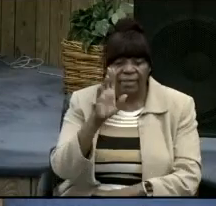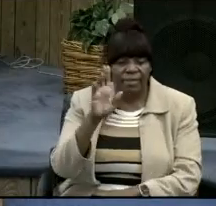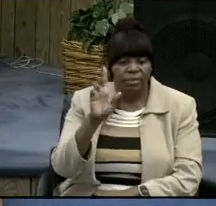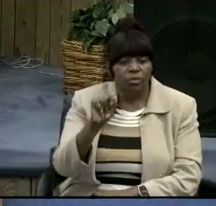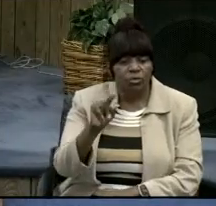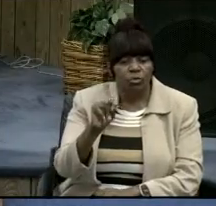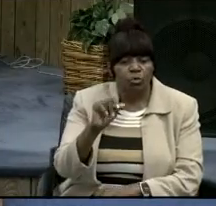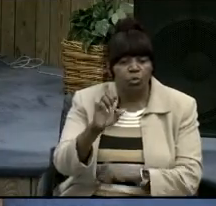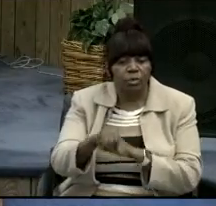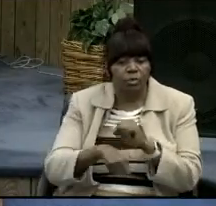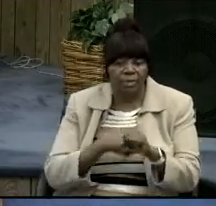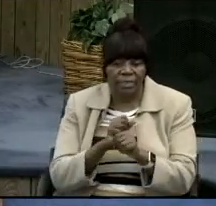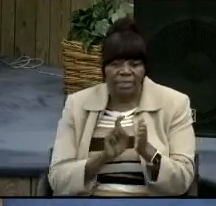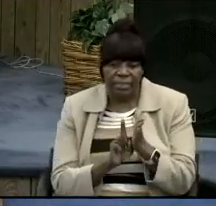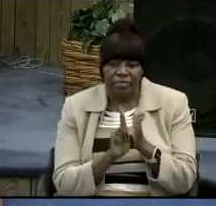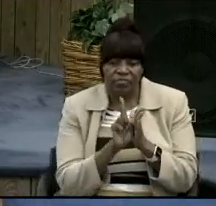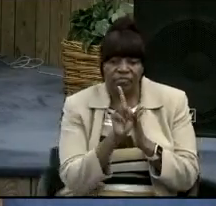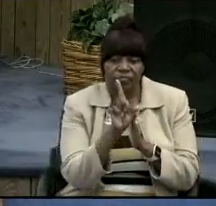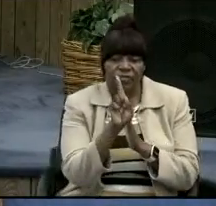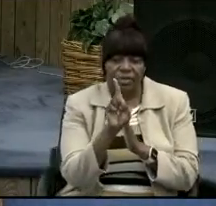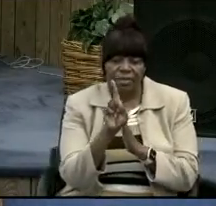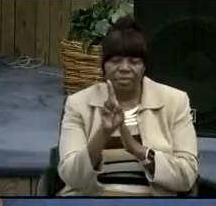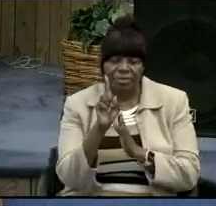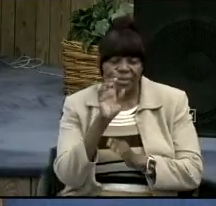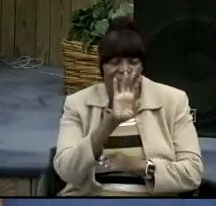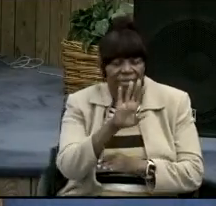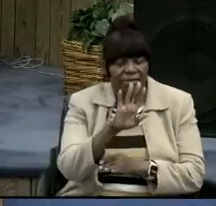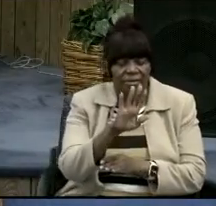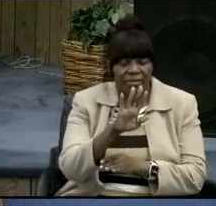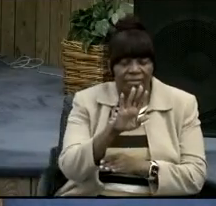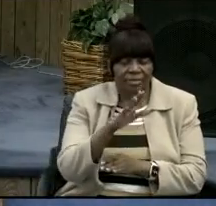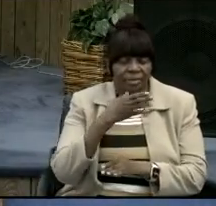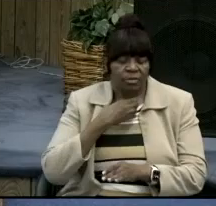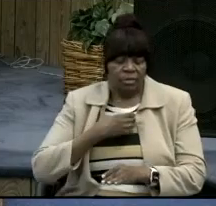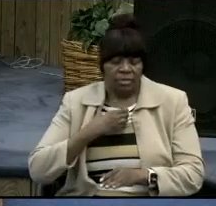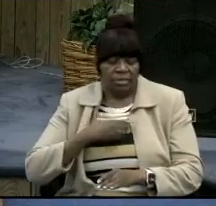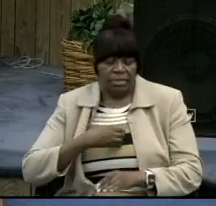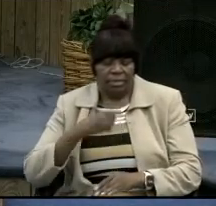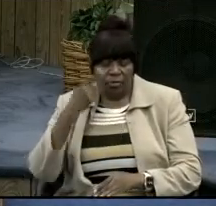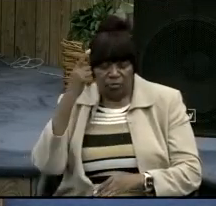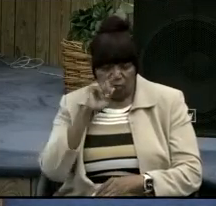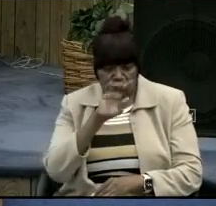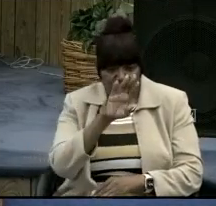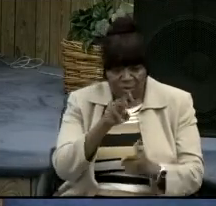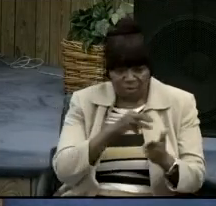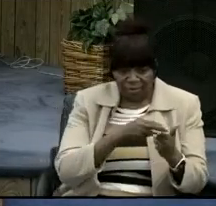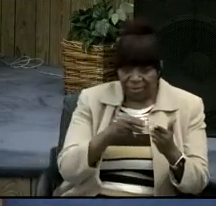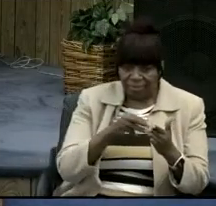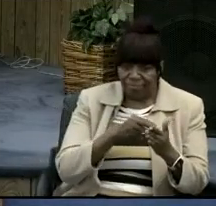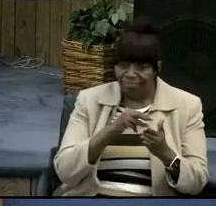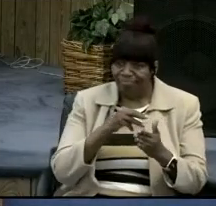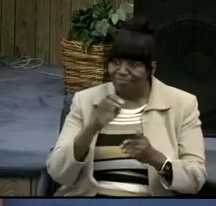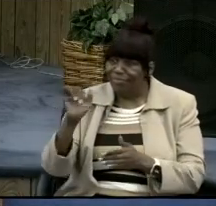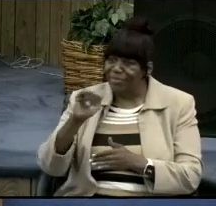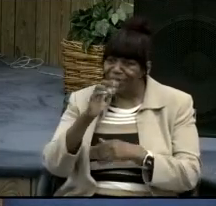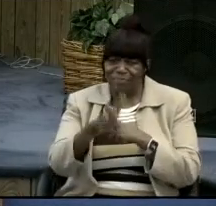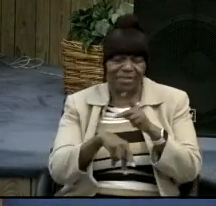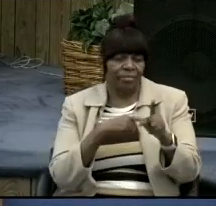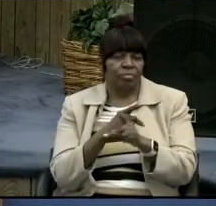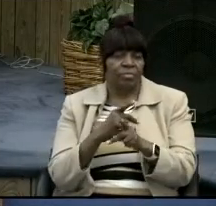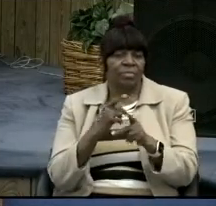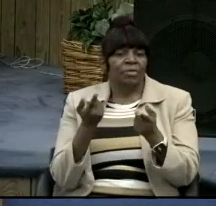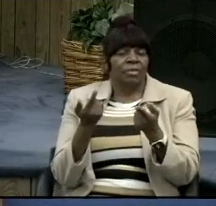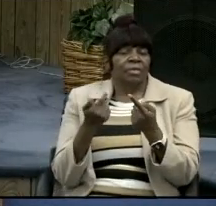they began to develop their taste for music based on your taste for music. And once